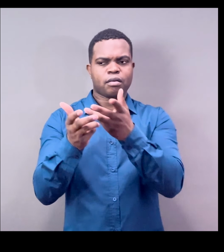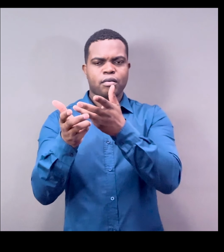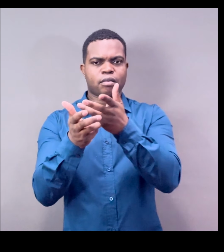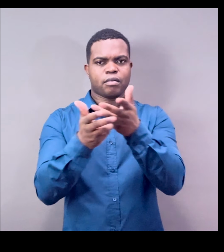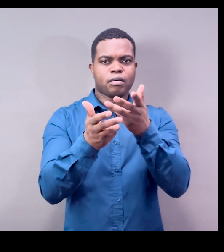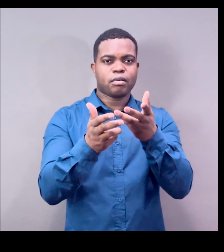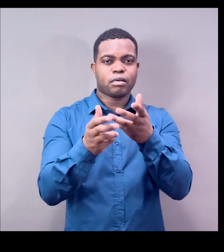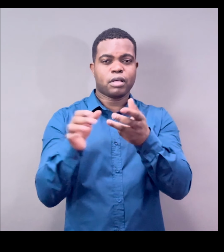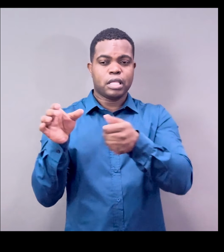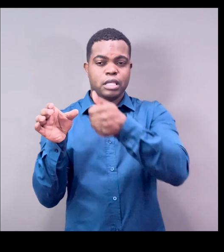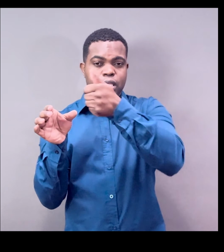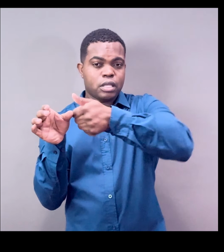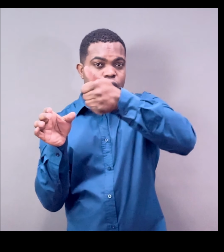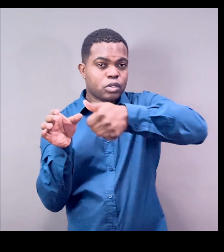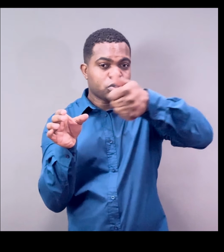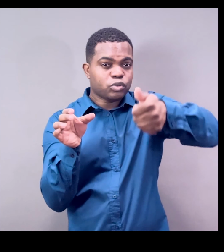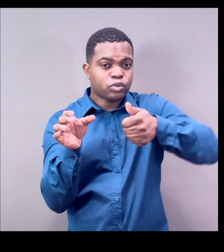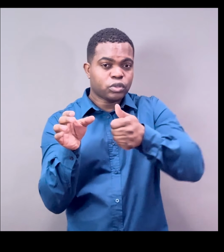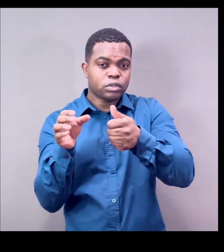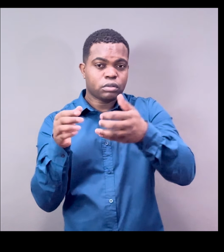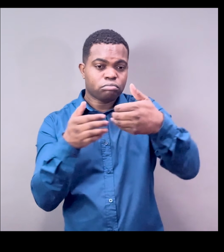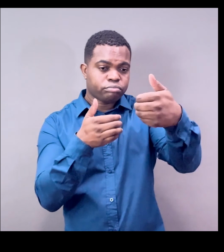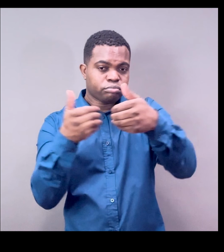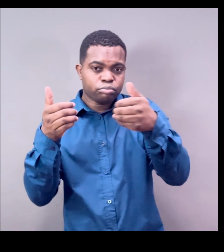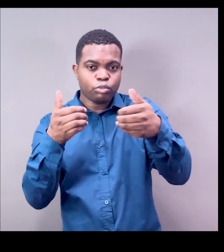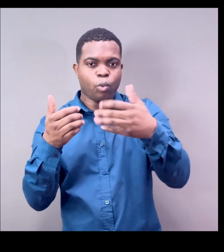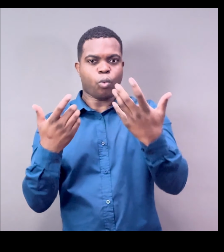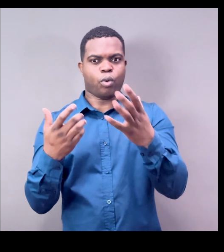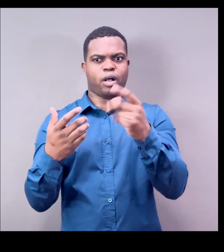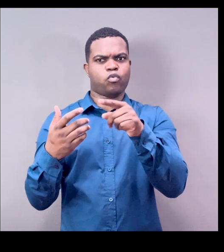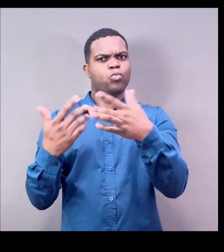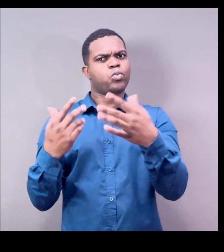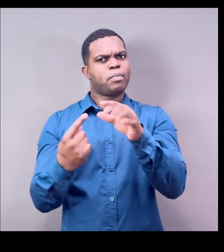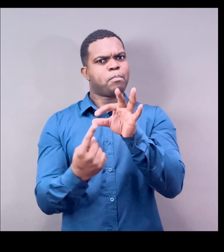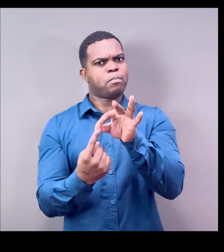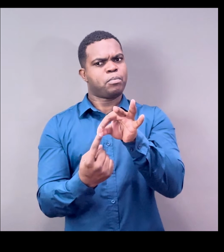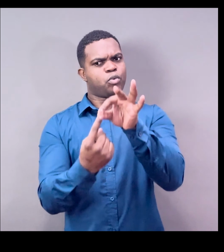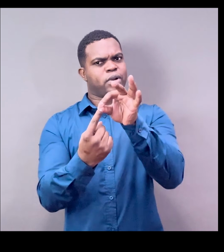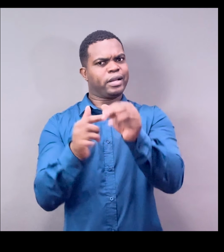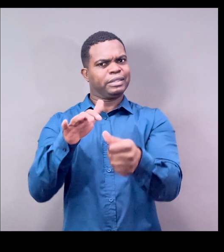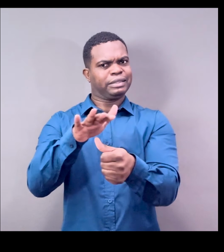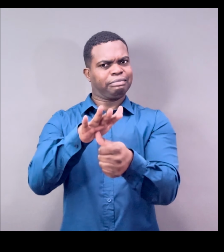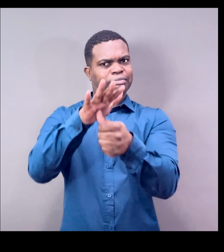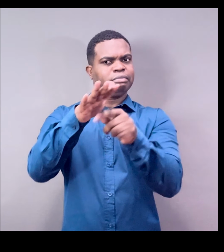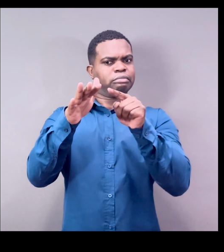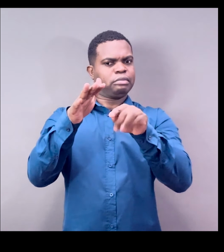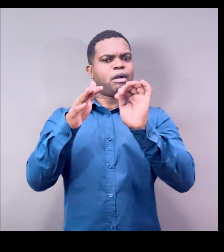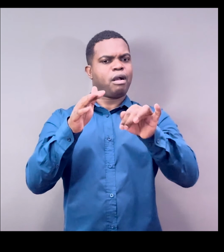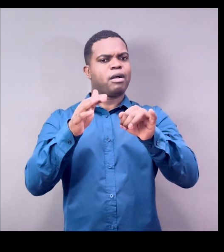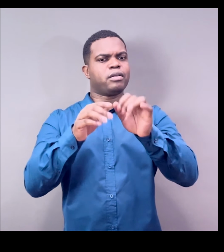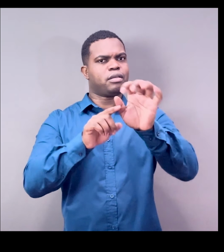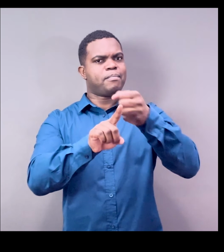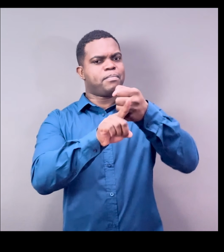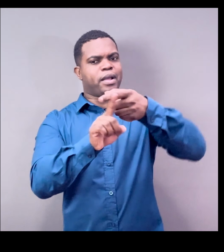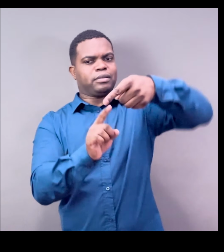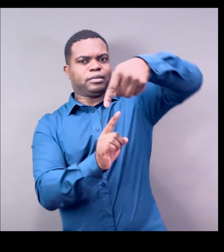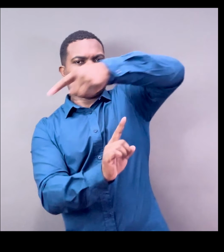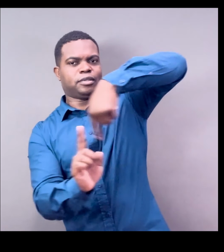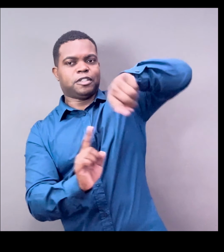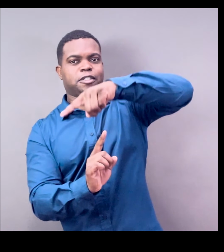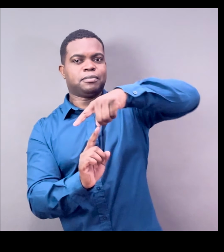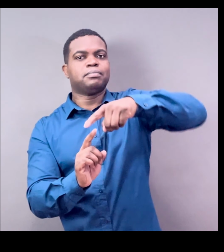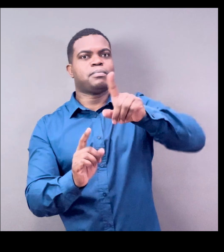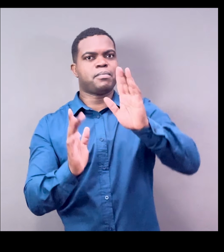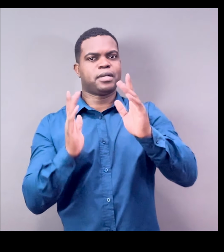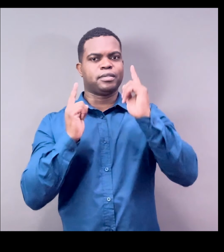these stakeholders, you may want to go to the central figure, which is like the body, who